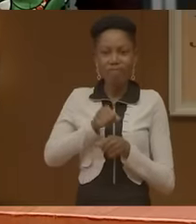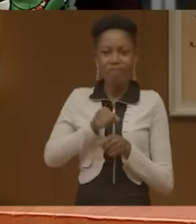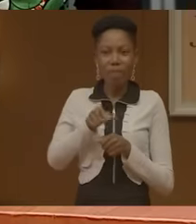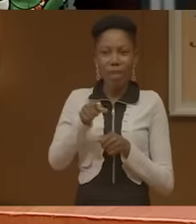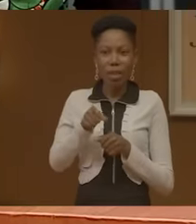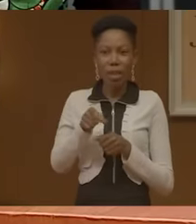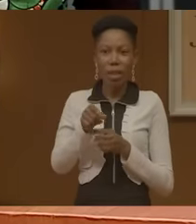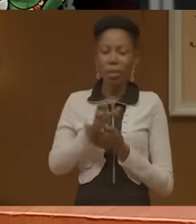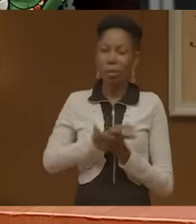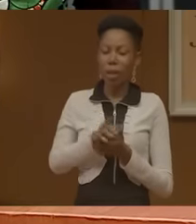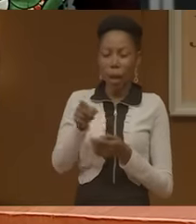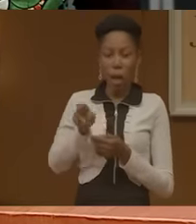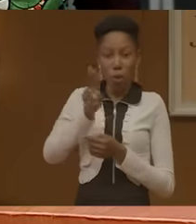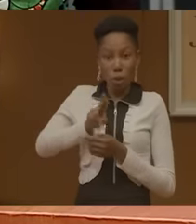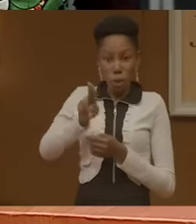Although I apply